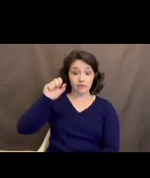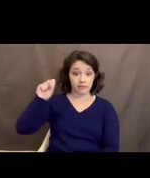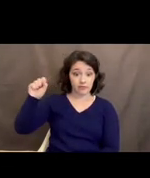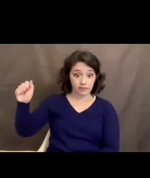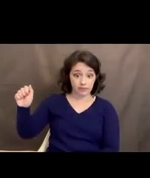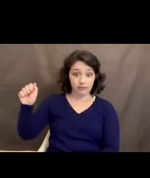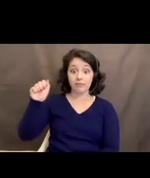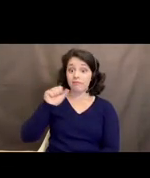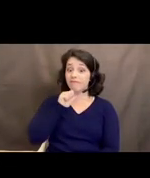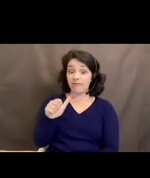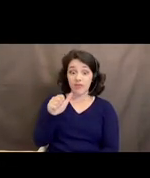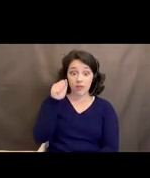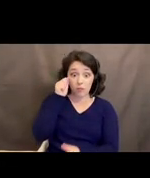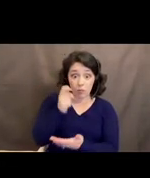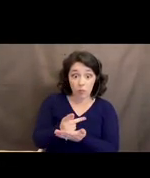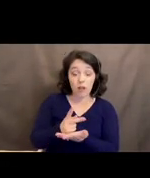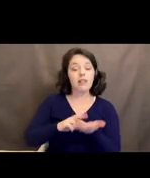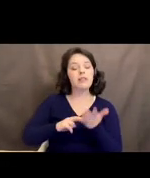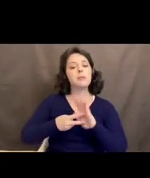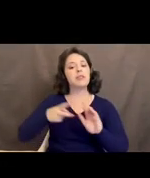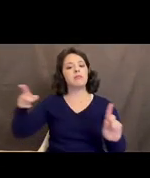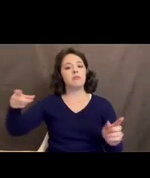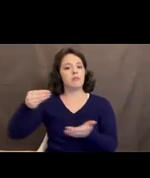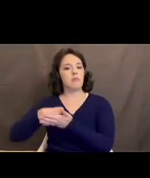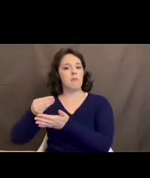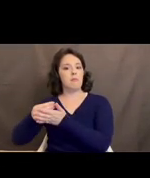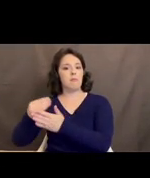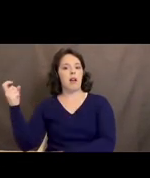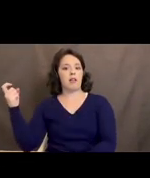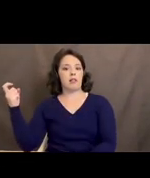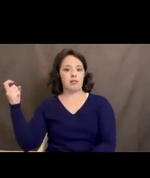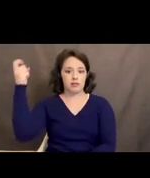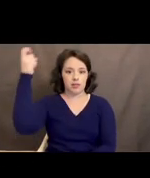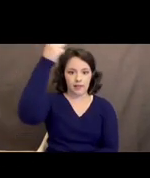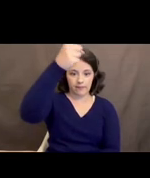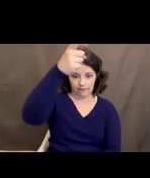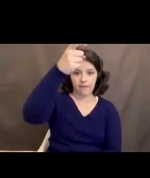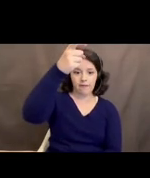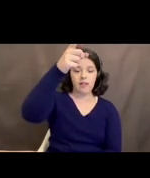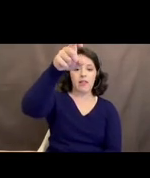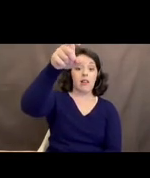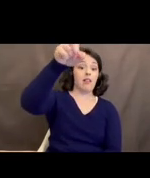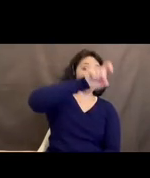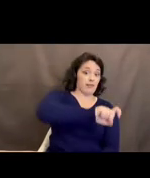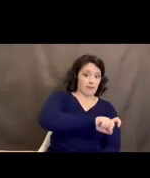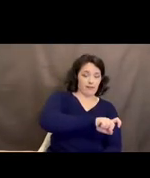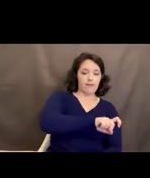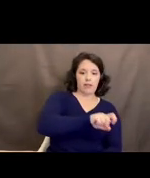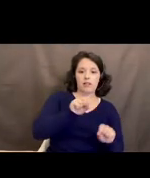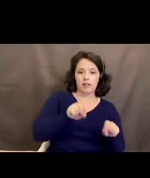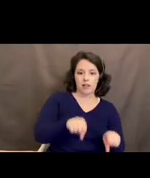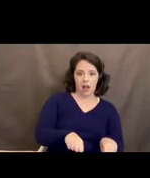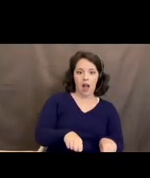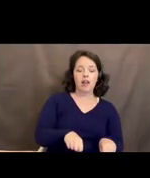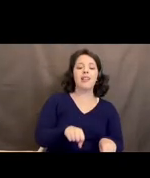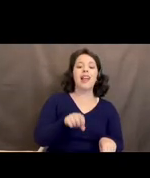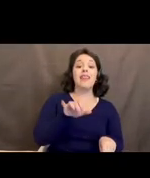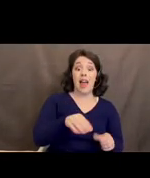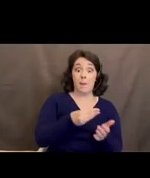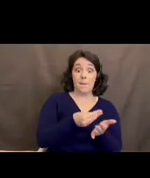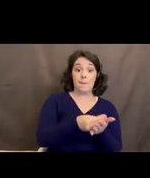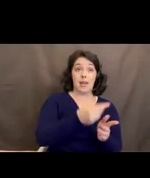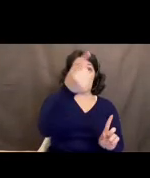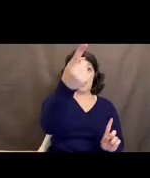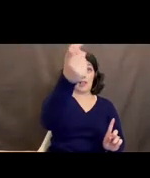the withdrawal and return of funds to SSA is considered a qualified disability expense. If the new